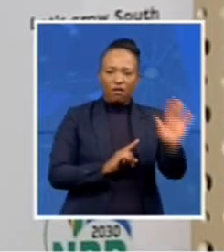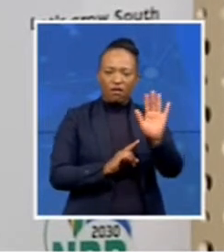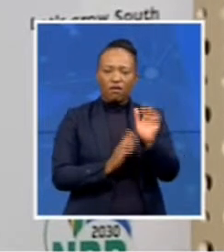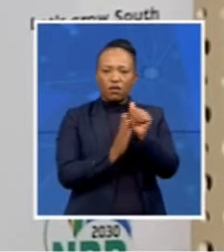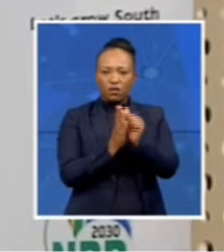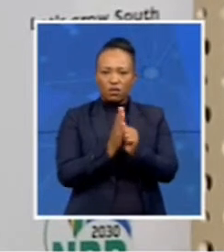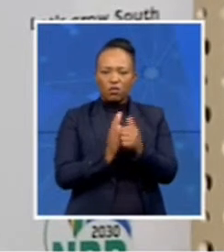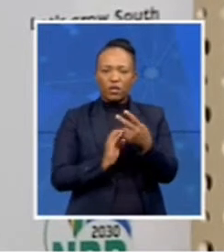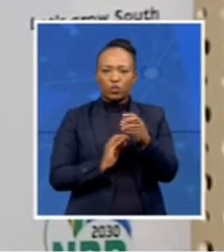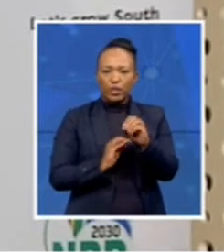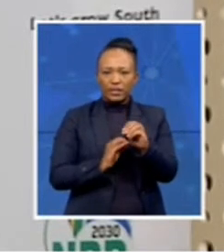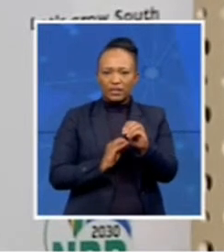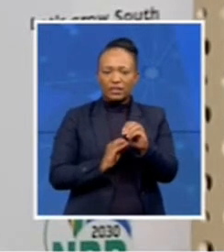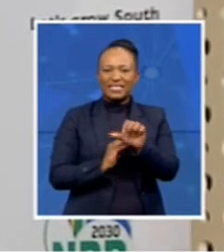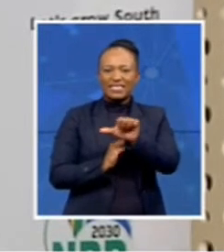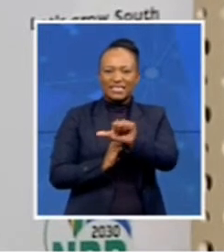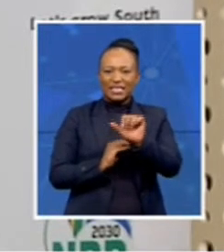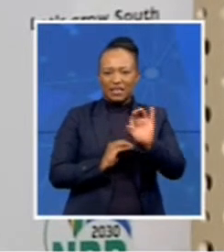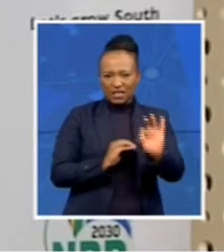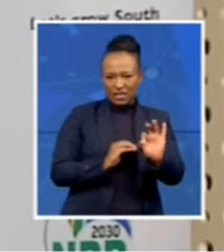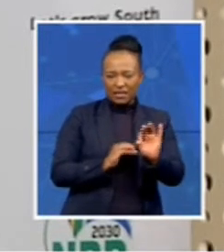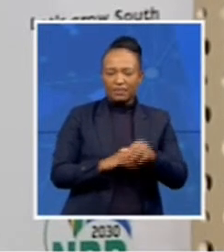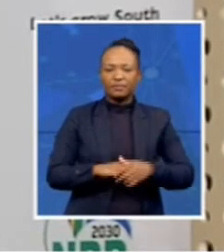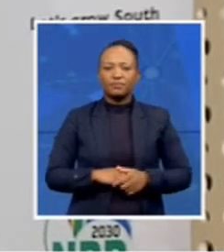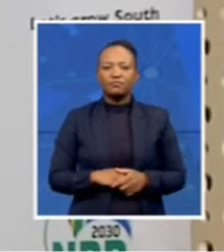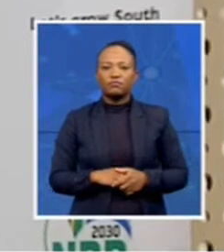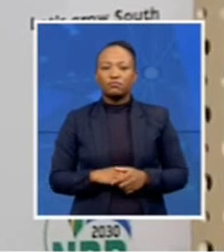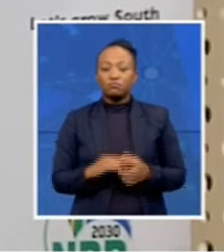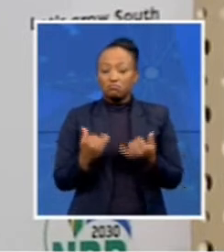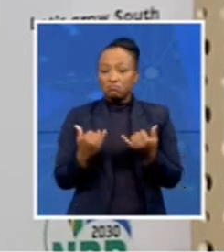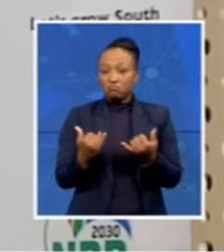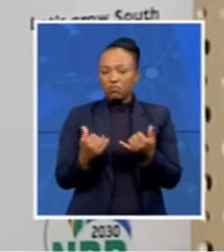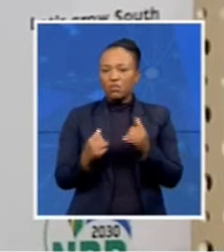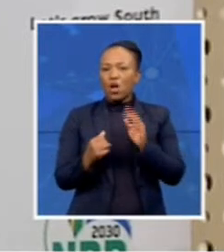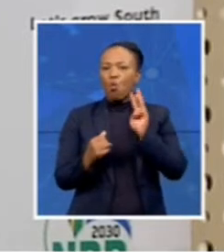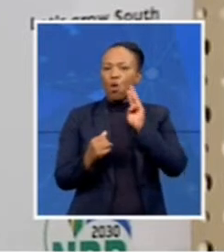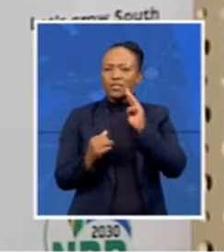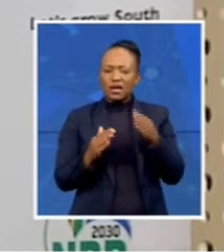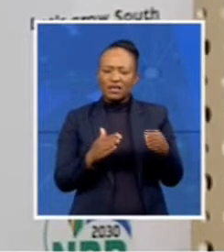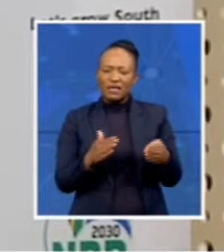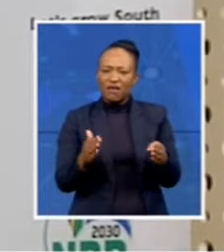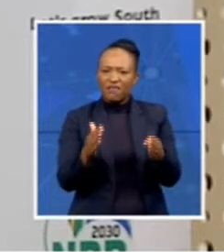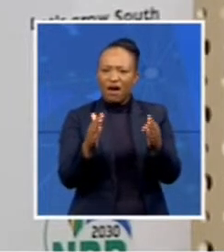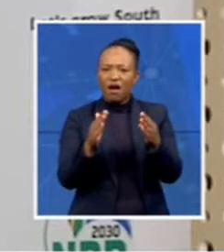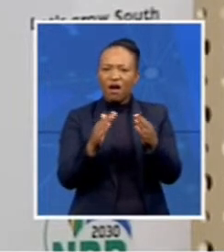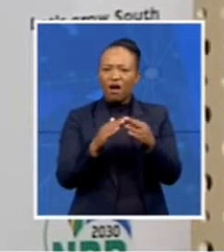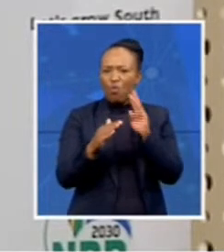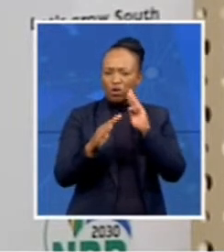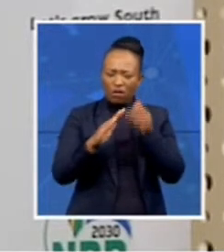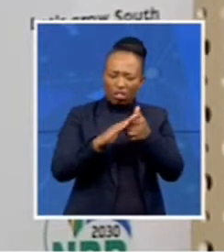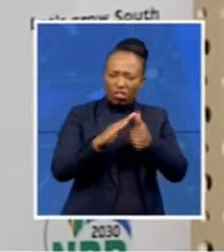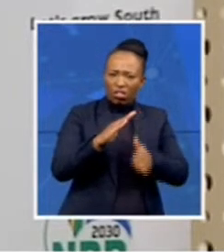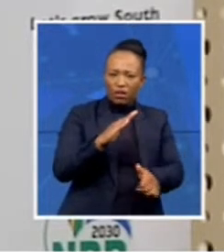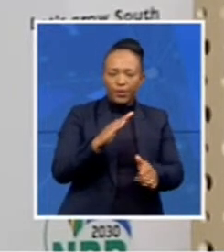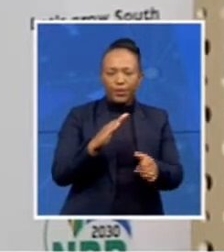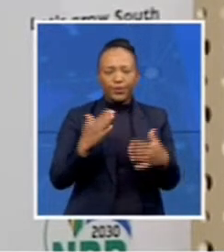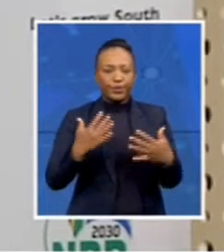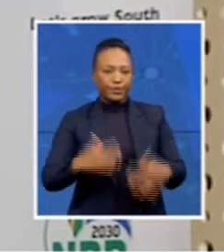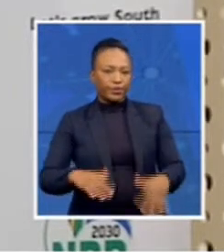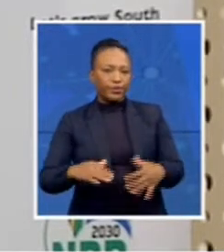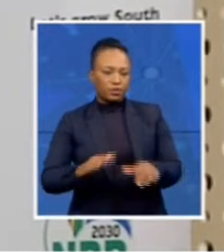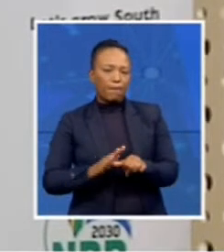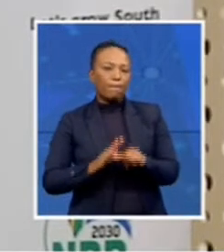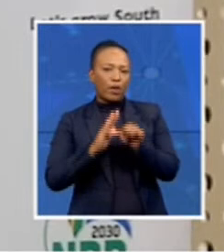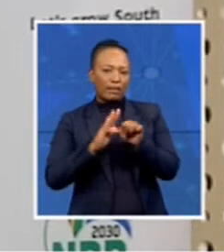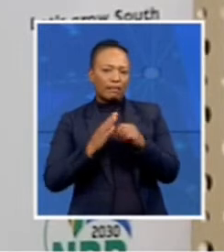Today, however, groundwater is acknowledged as a national asset and an integral part of South